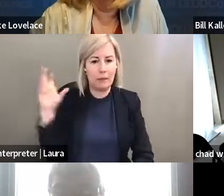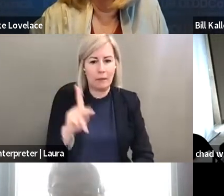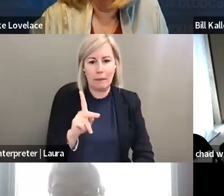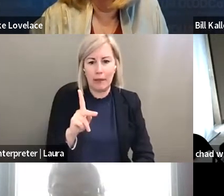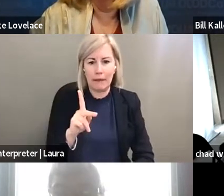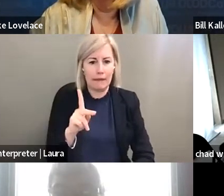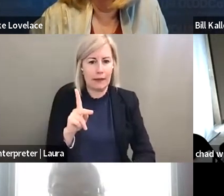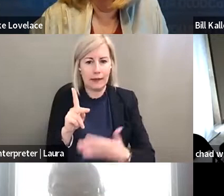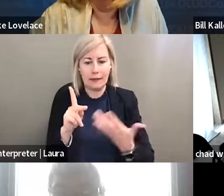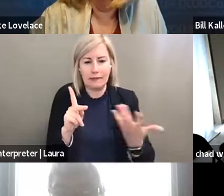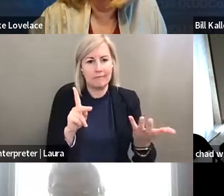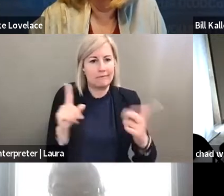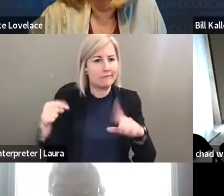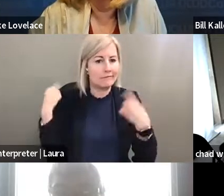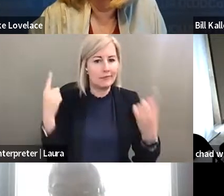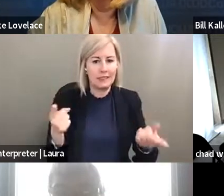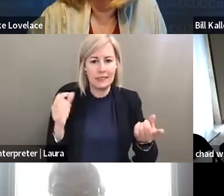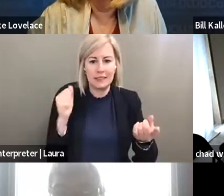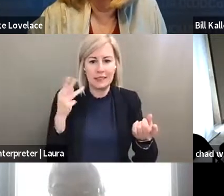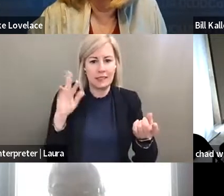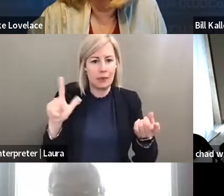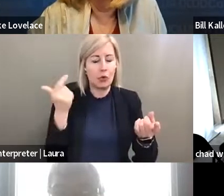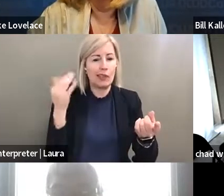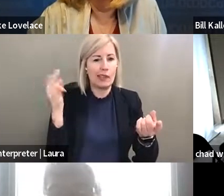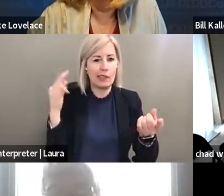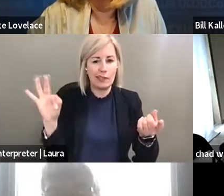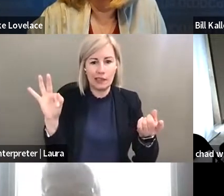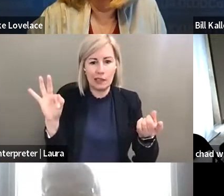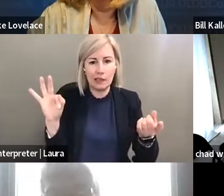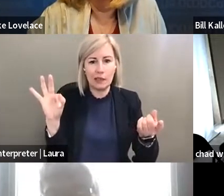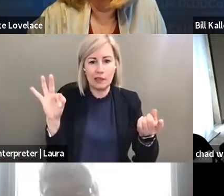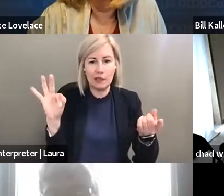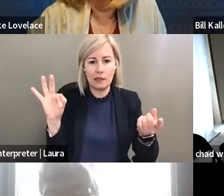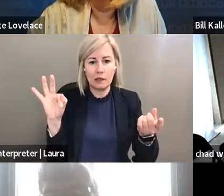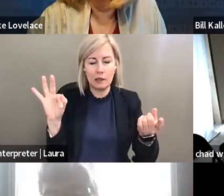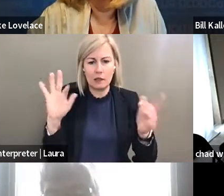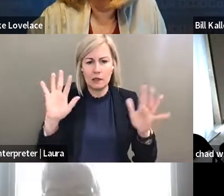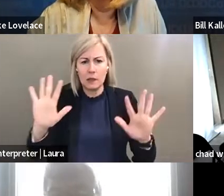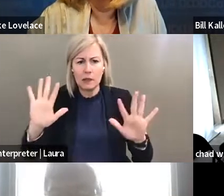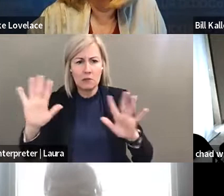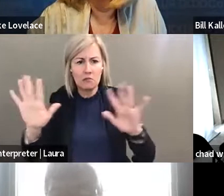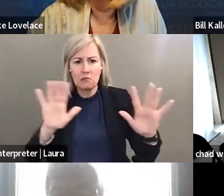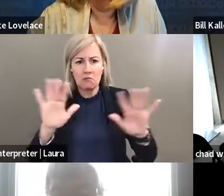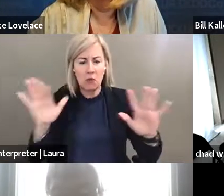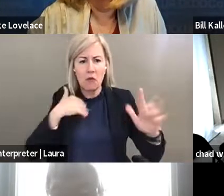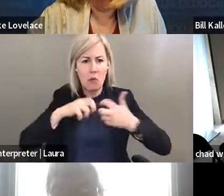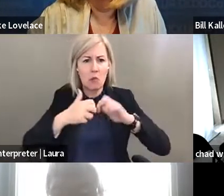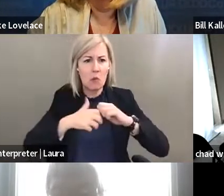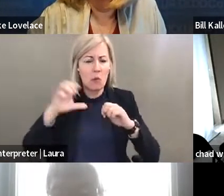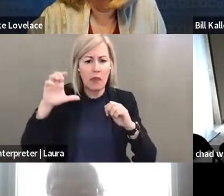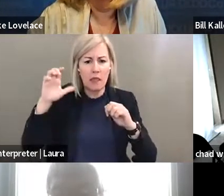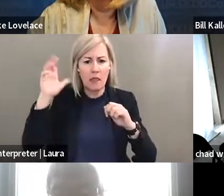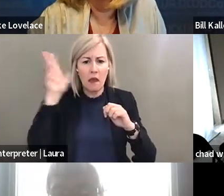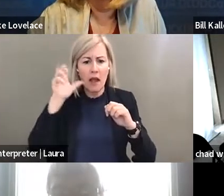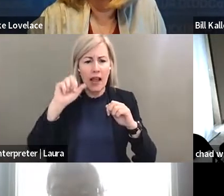much since April 19th. They've been working Hold on a second. We're having some trouble with audio. Carol just said I have